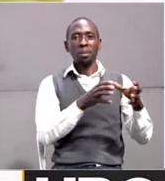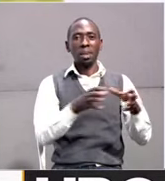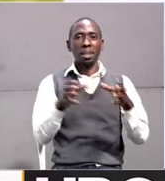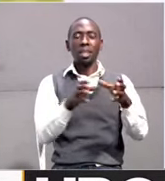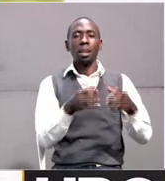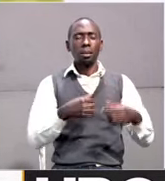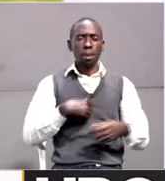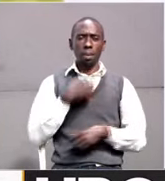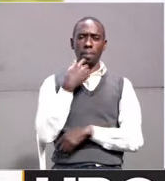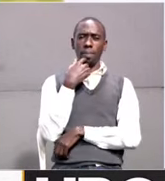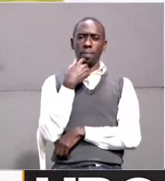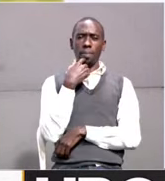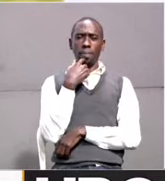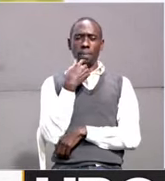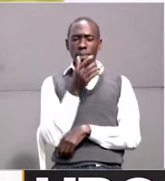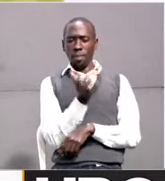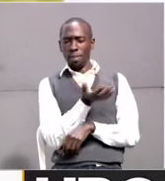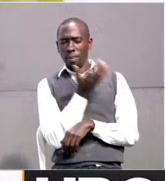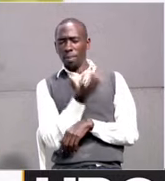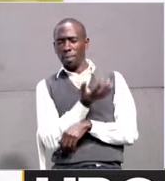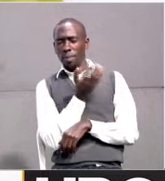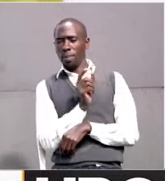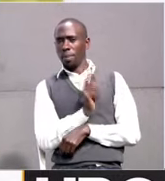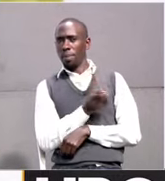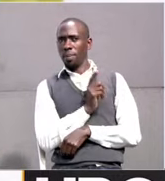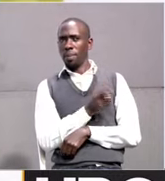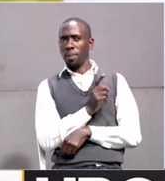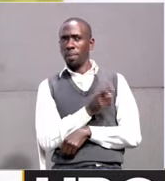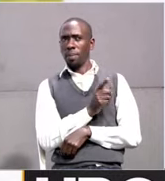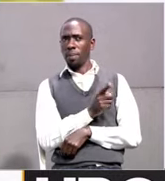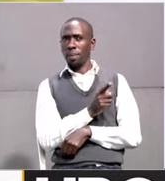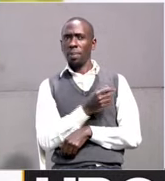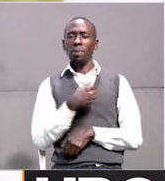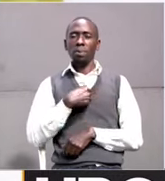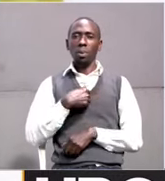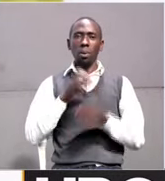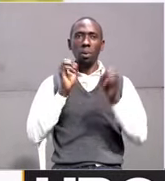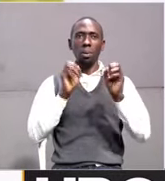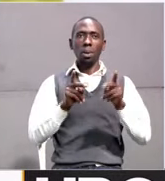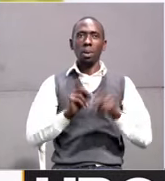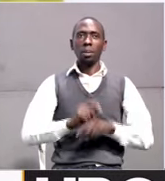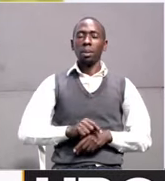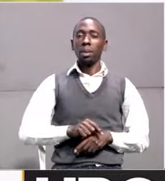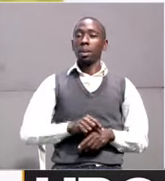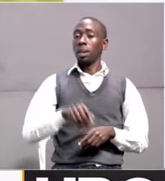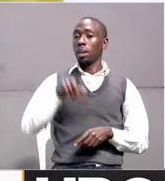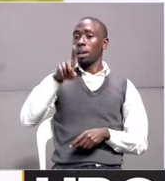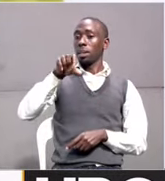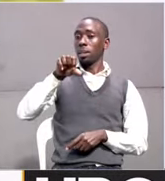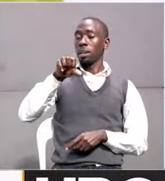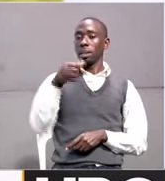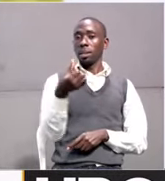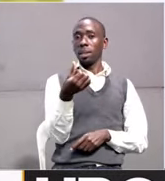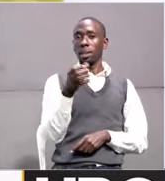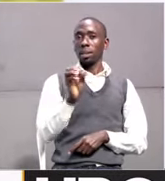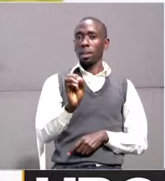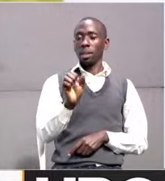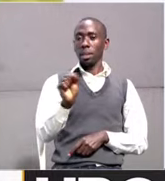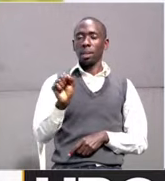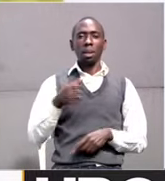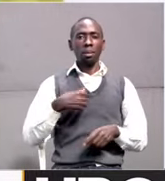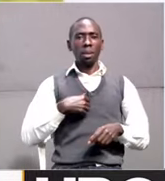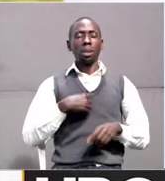we analyzed all this. And we pointed it out. We pointed out from the 1960s that we must